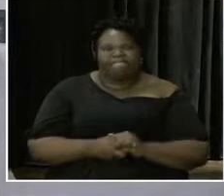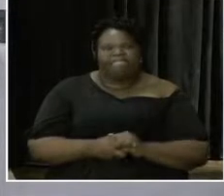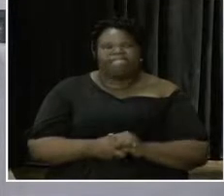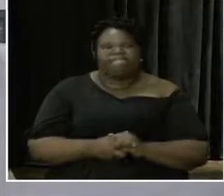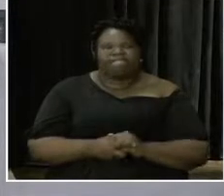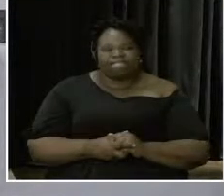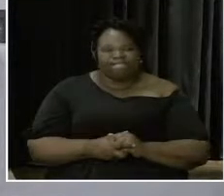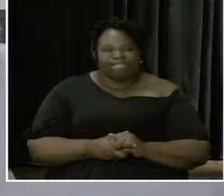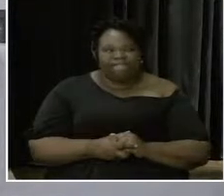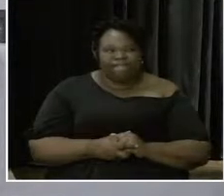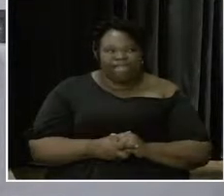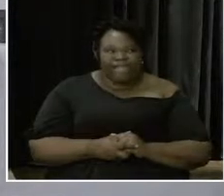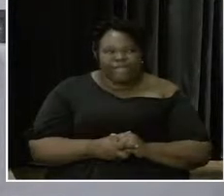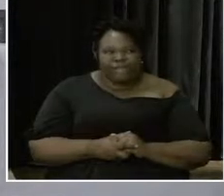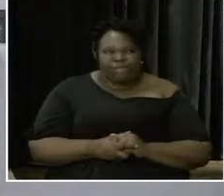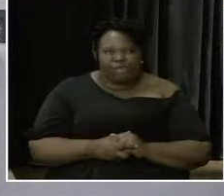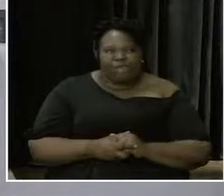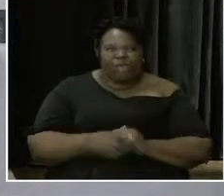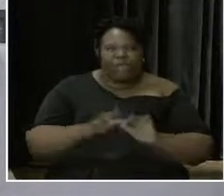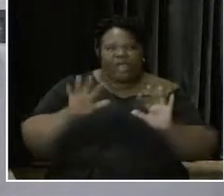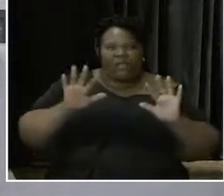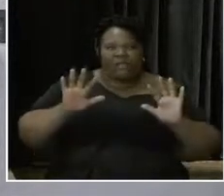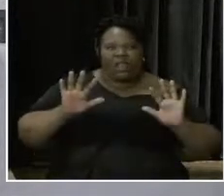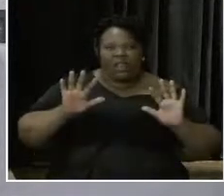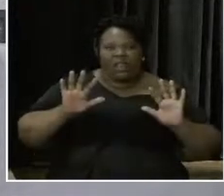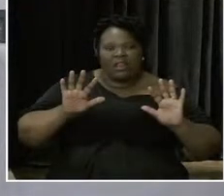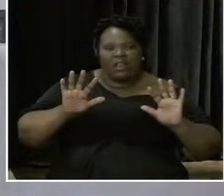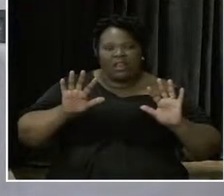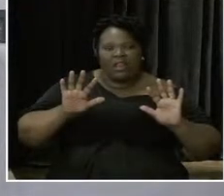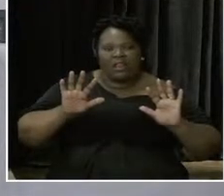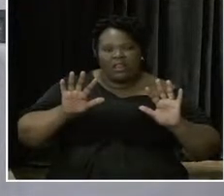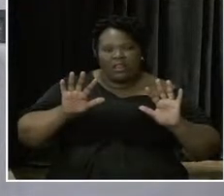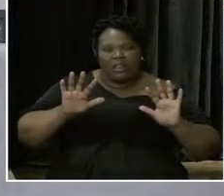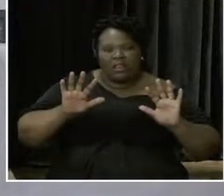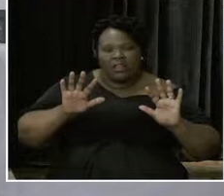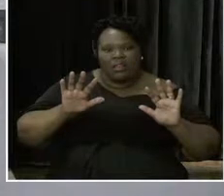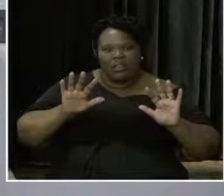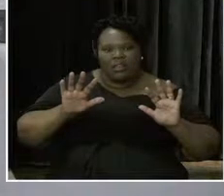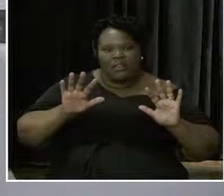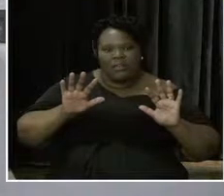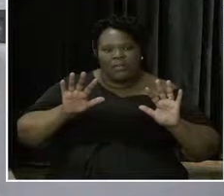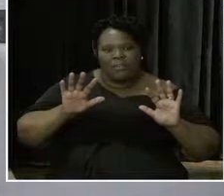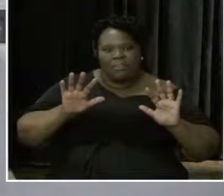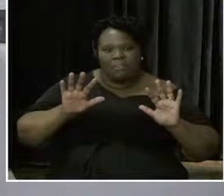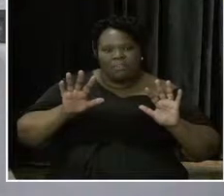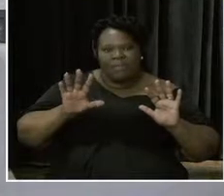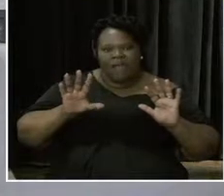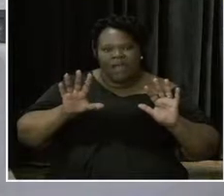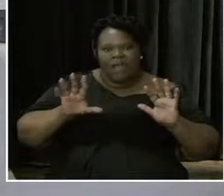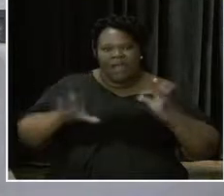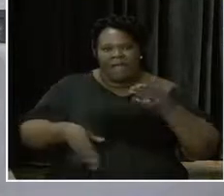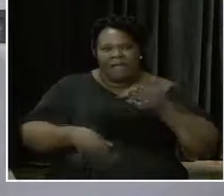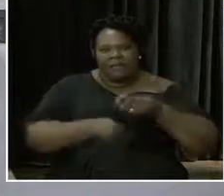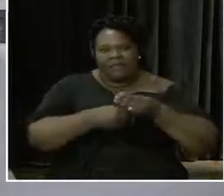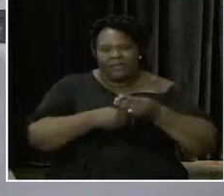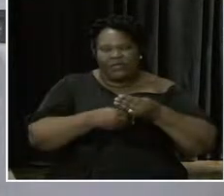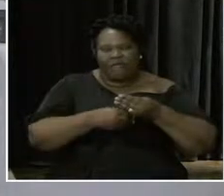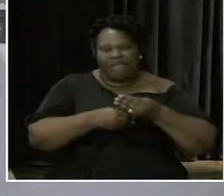Recommendation is noted. Item number 10, notice of amendment of the